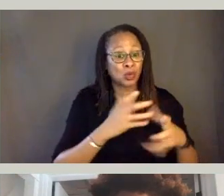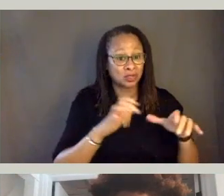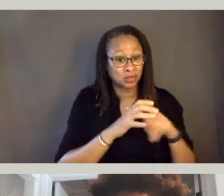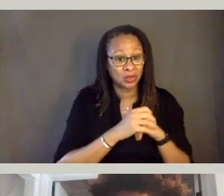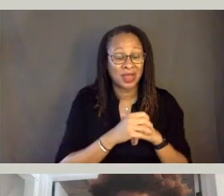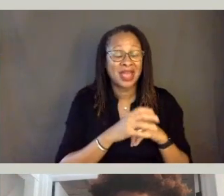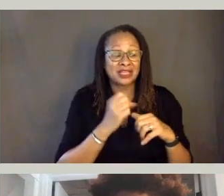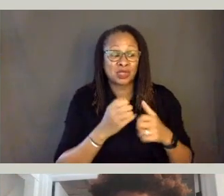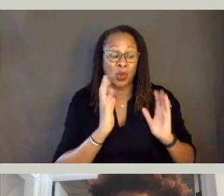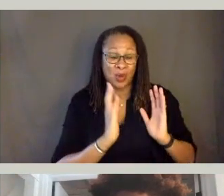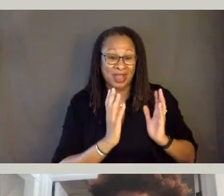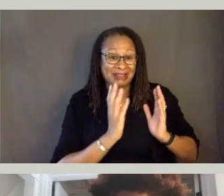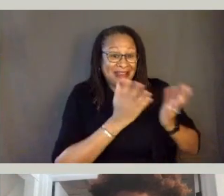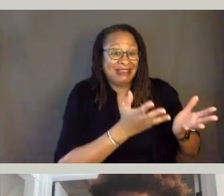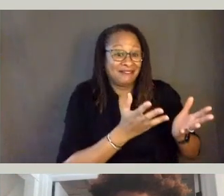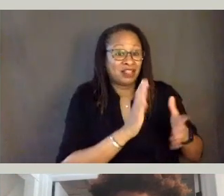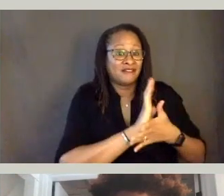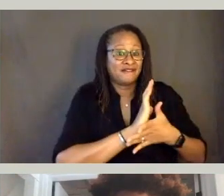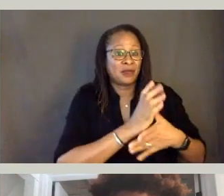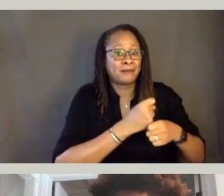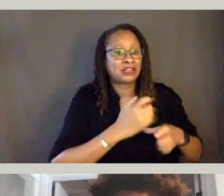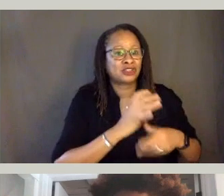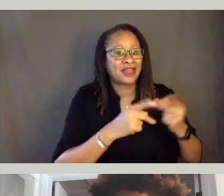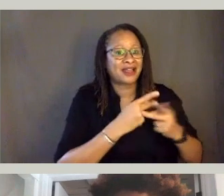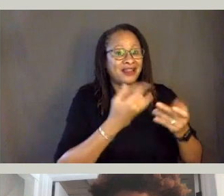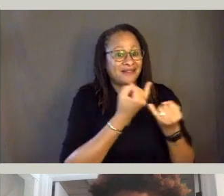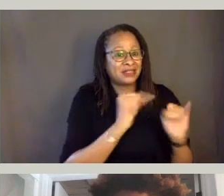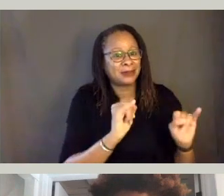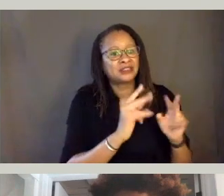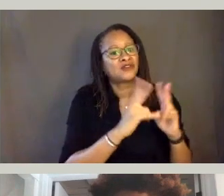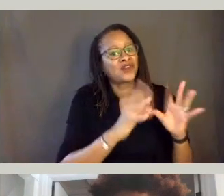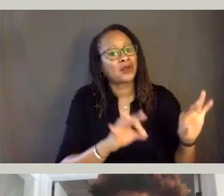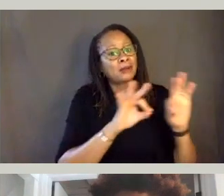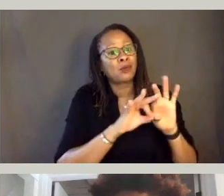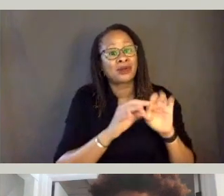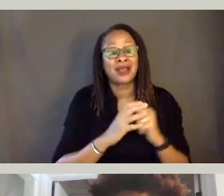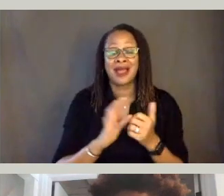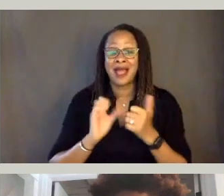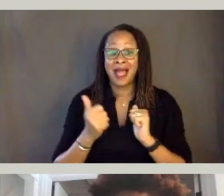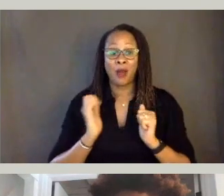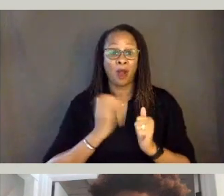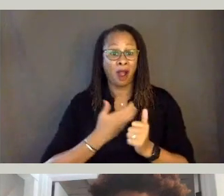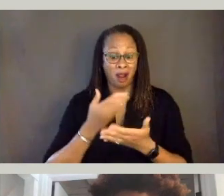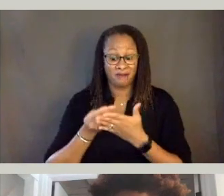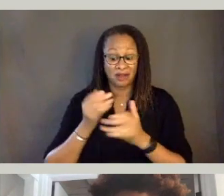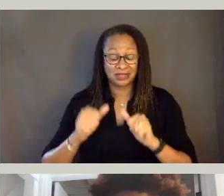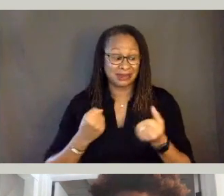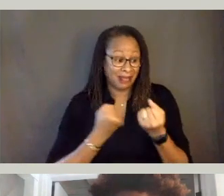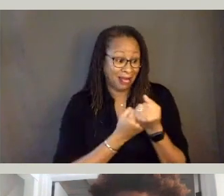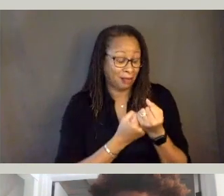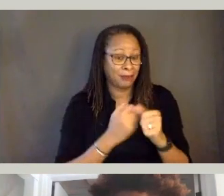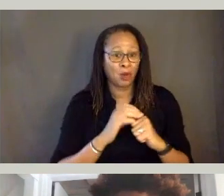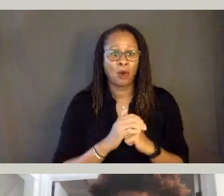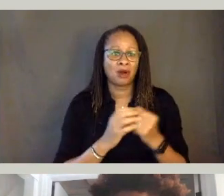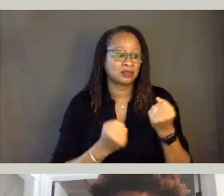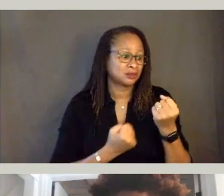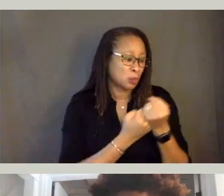types of that independence is very important. And so, you know, I think how our funds can help to sort of balm that or ameliorate